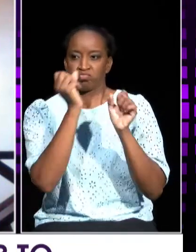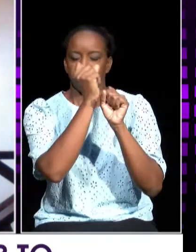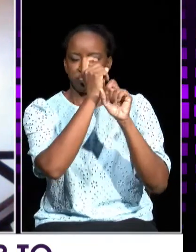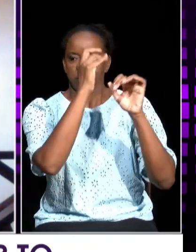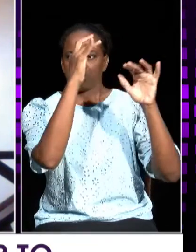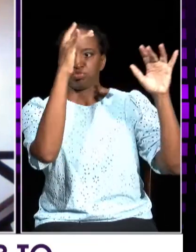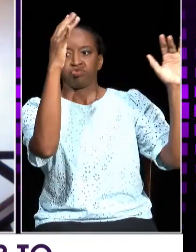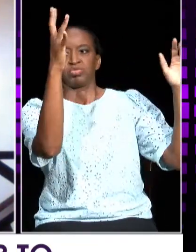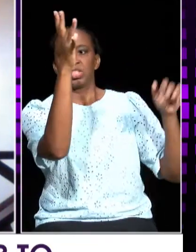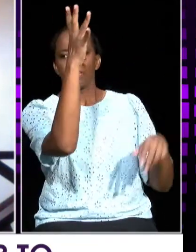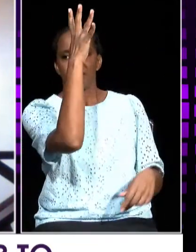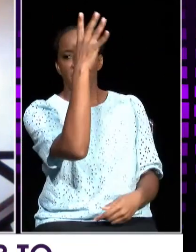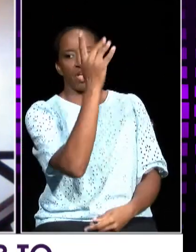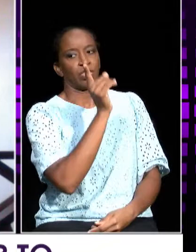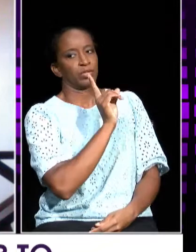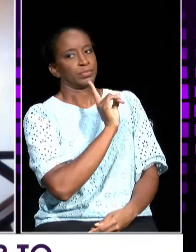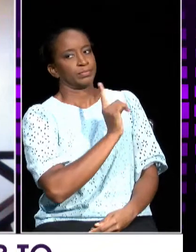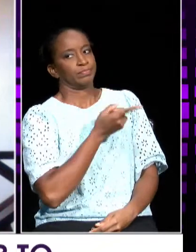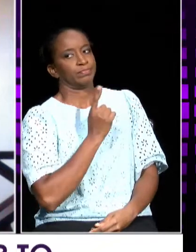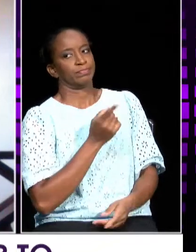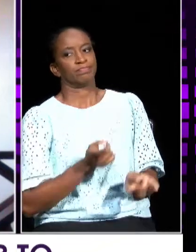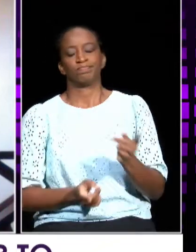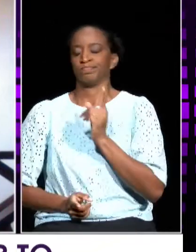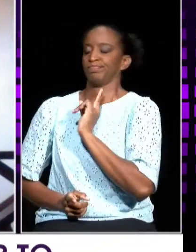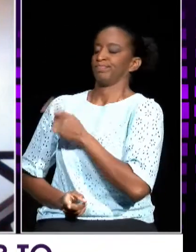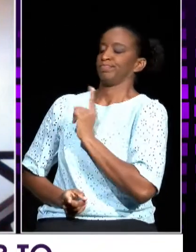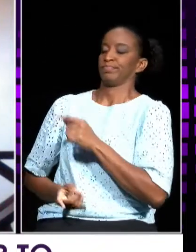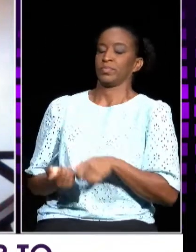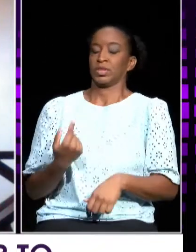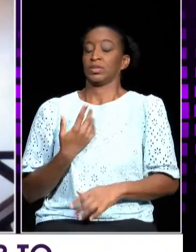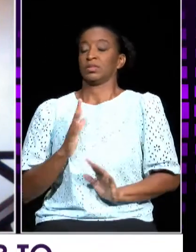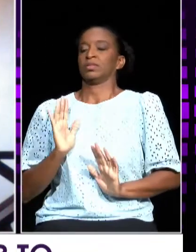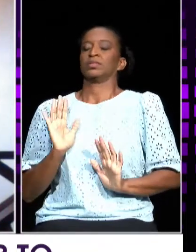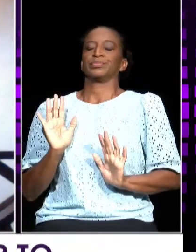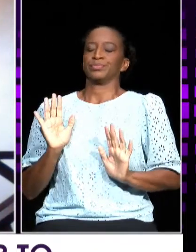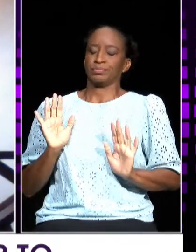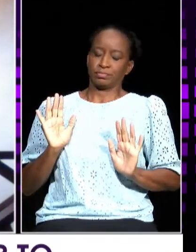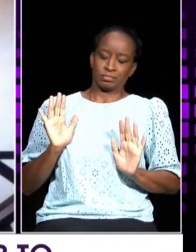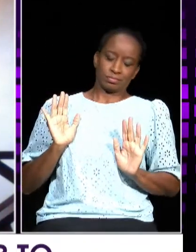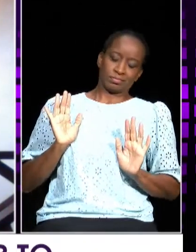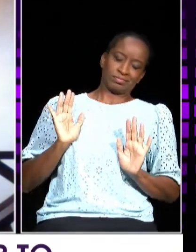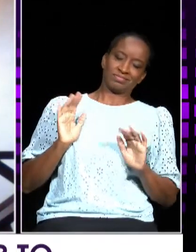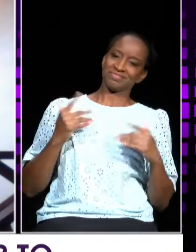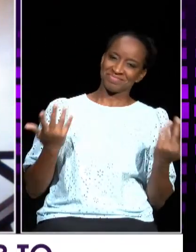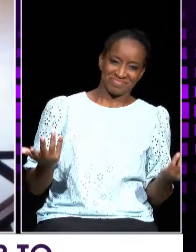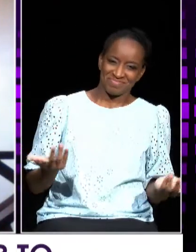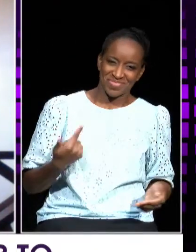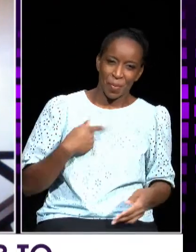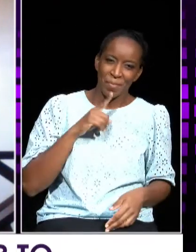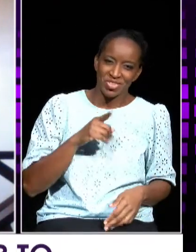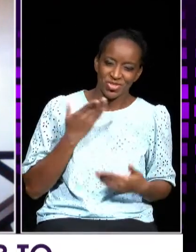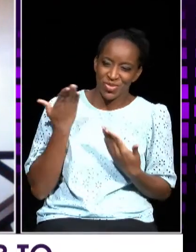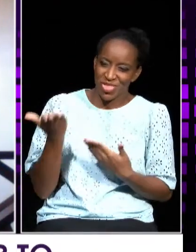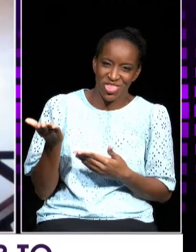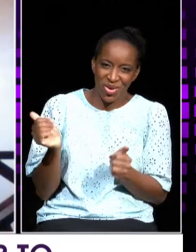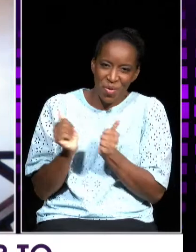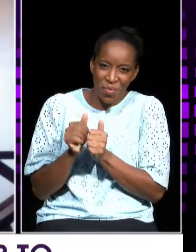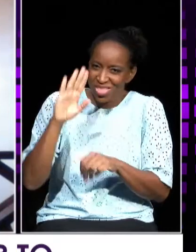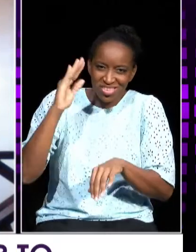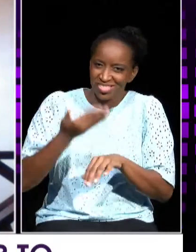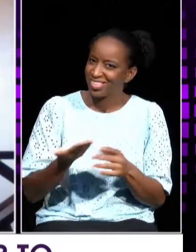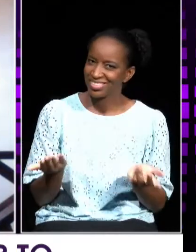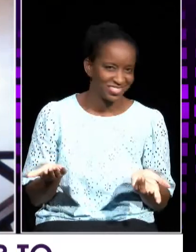I think instead of using corporal punishment, we need to set the example. We need to lead from the